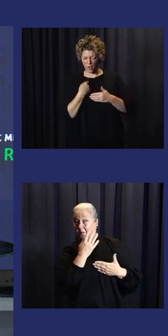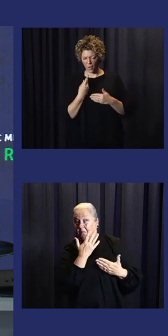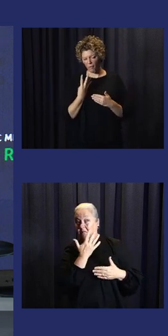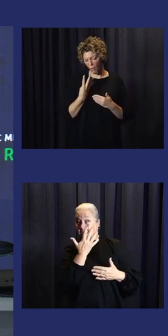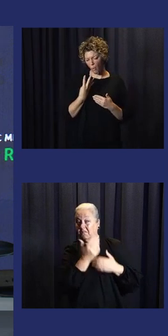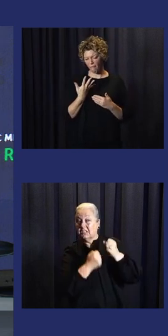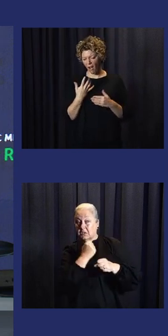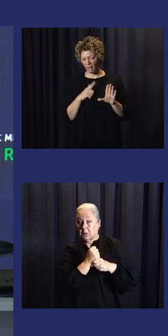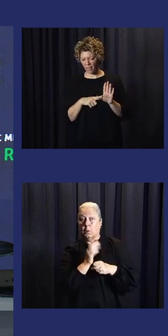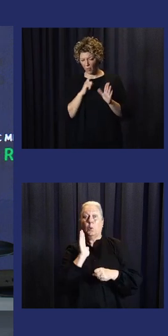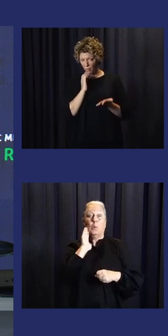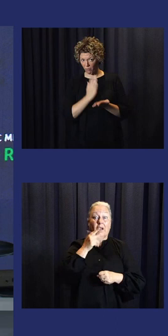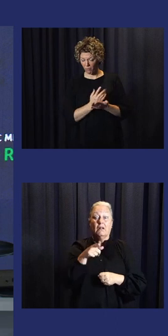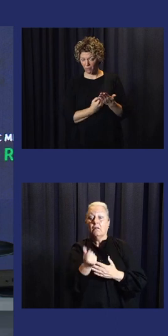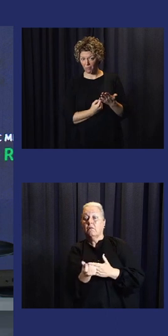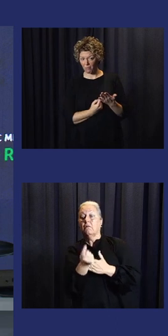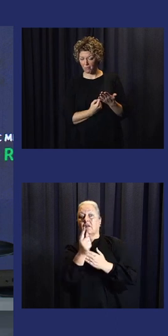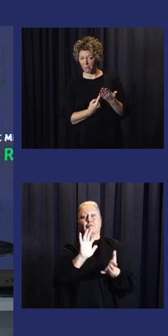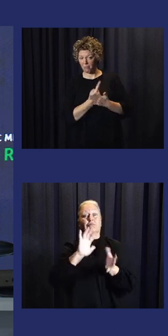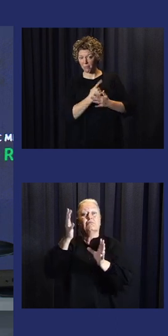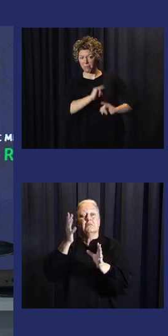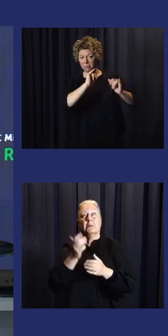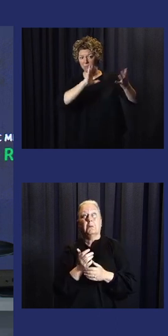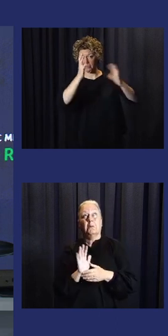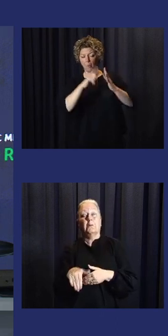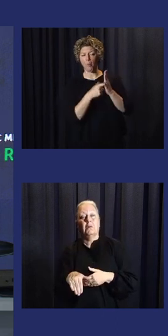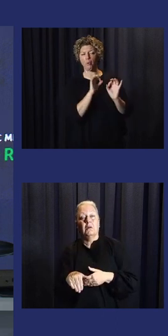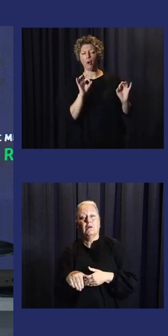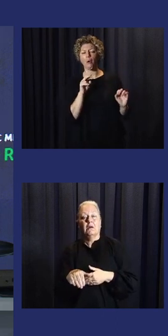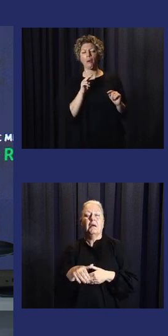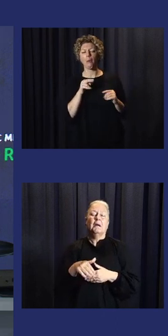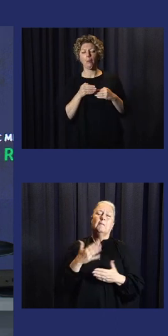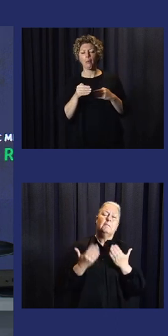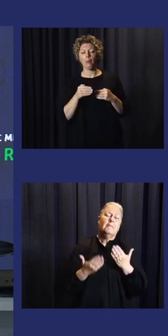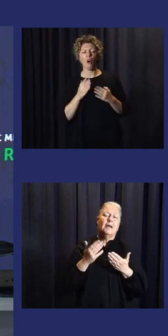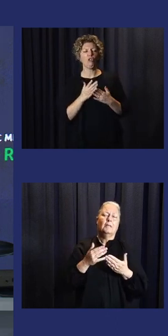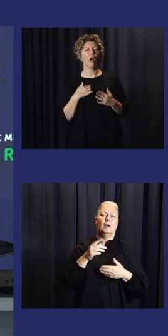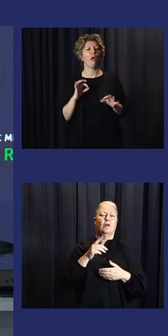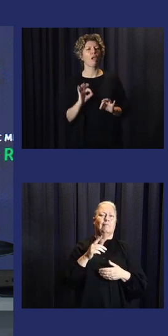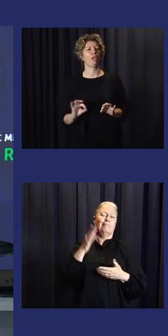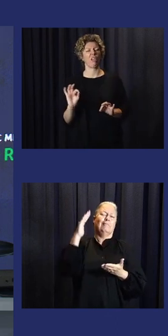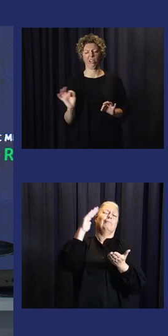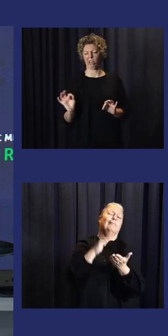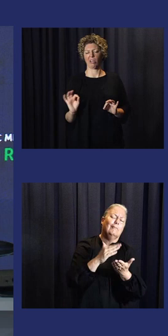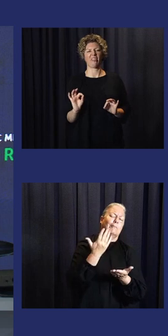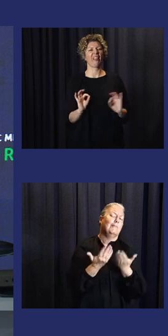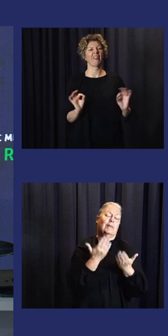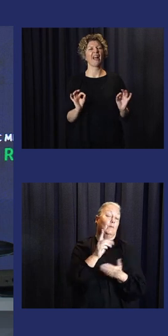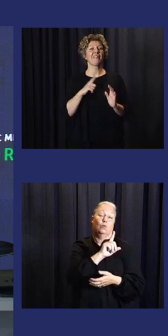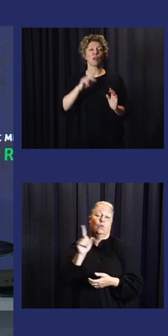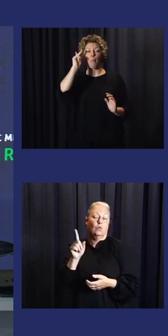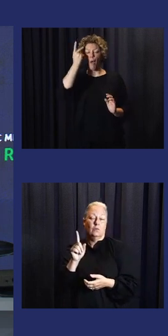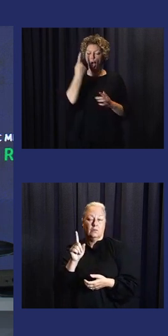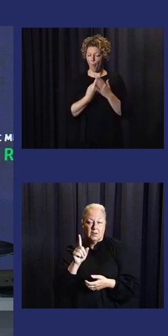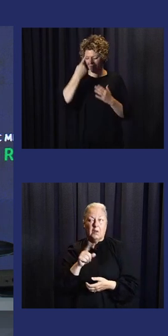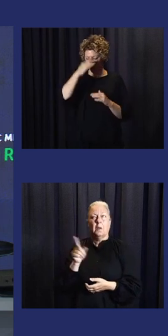5 years when I'm going to be in office? And of course, the odds may be low, and that's why politicians